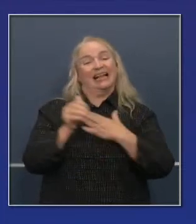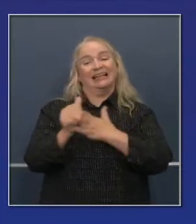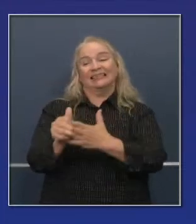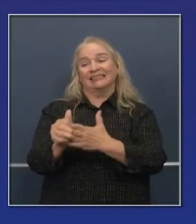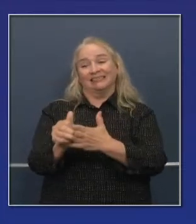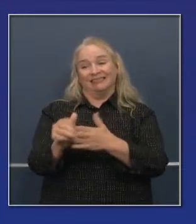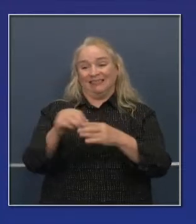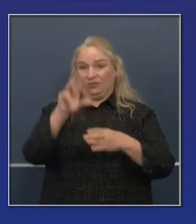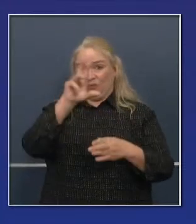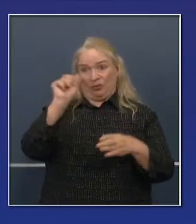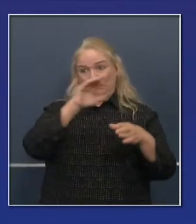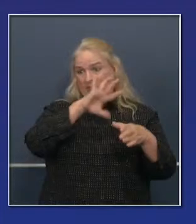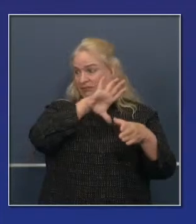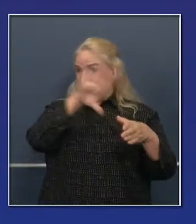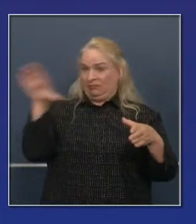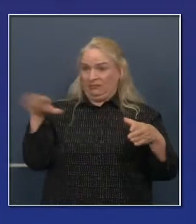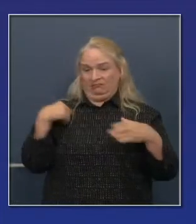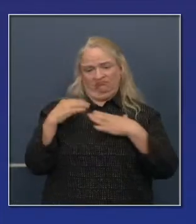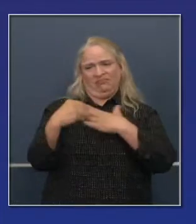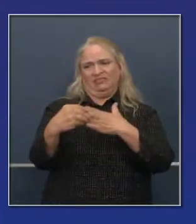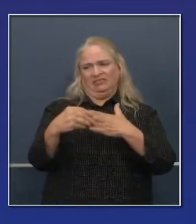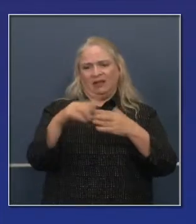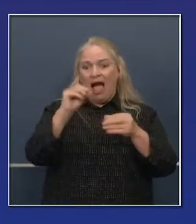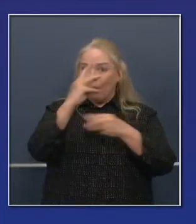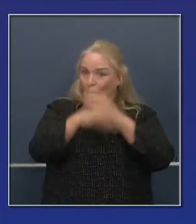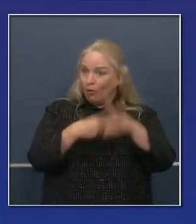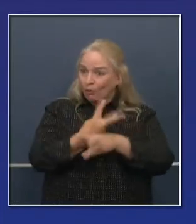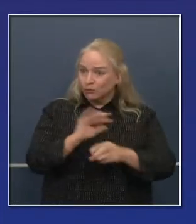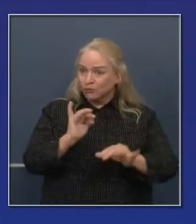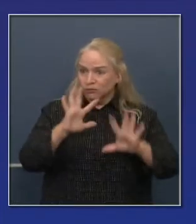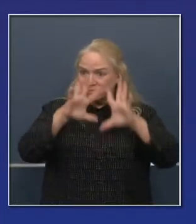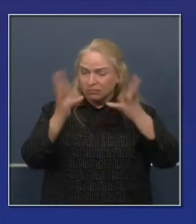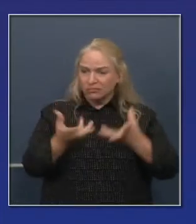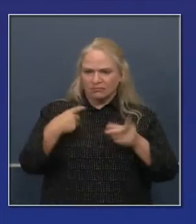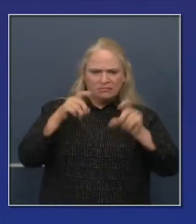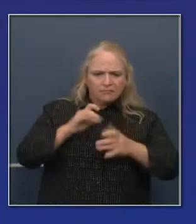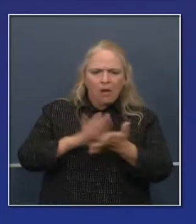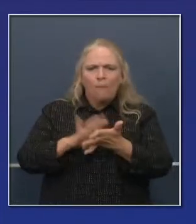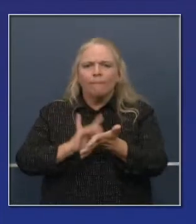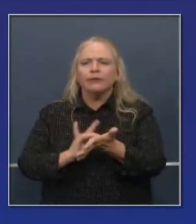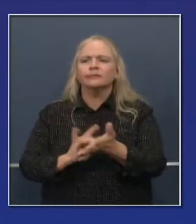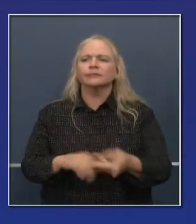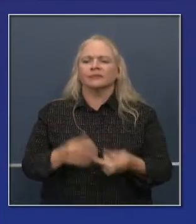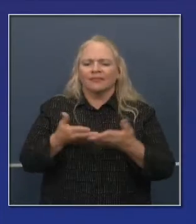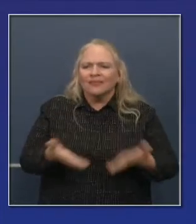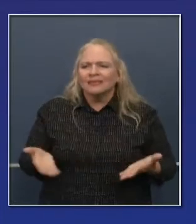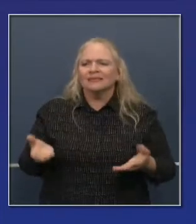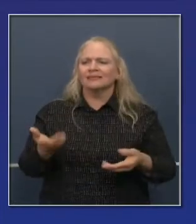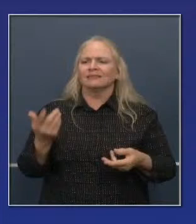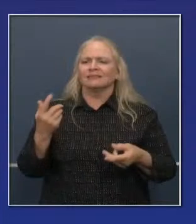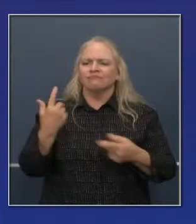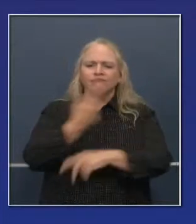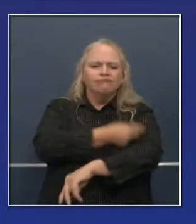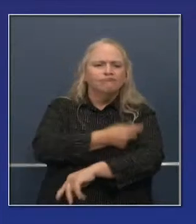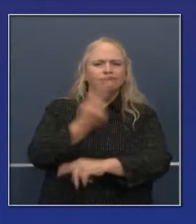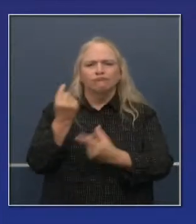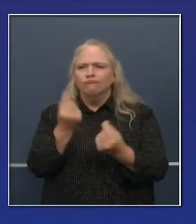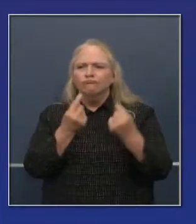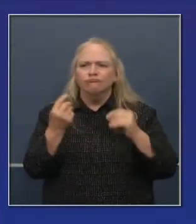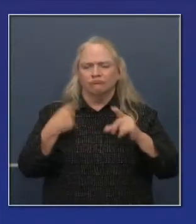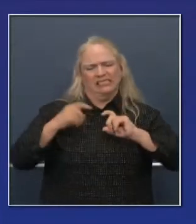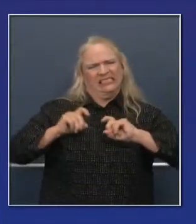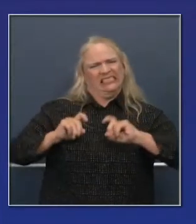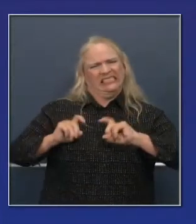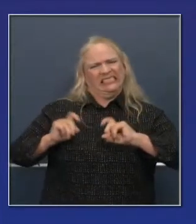world in terms of the advanced trials that are being done here. And of course, as the birthplace of life science and